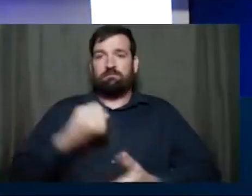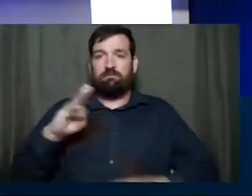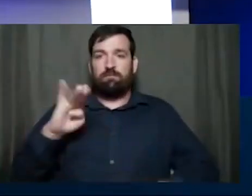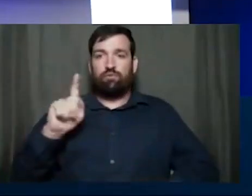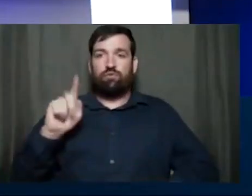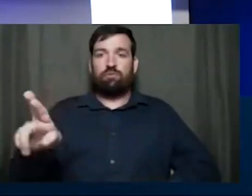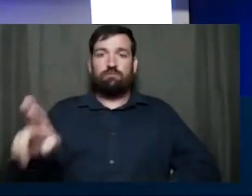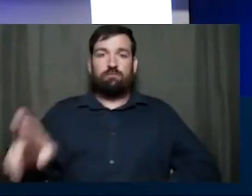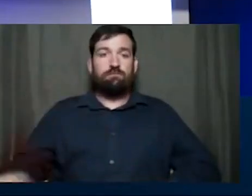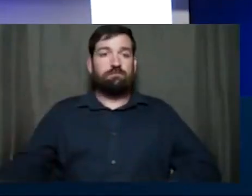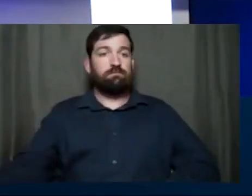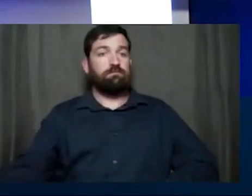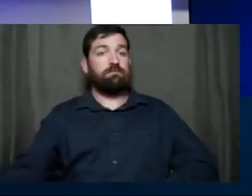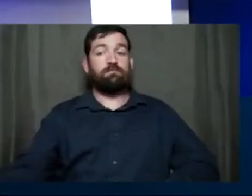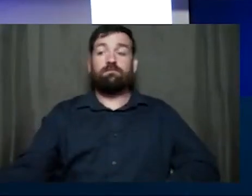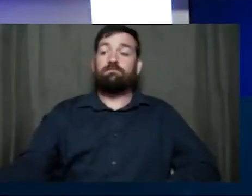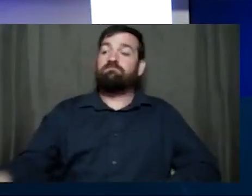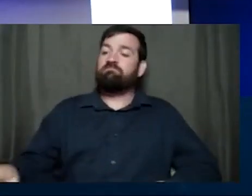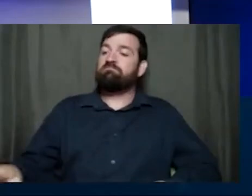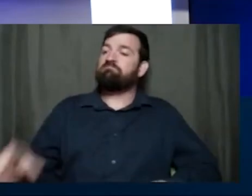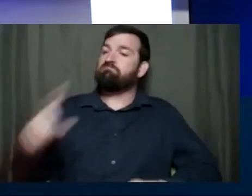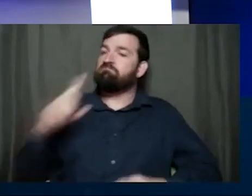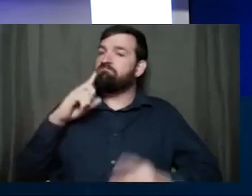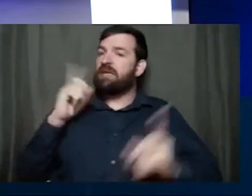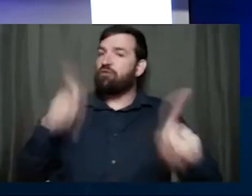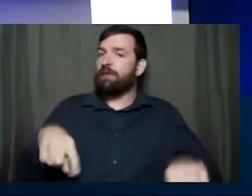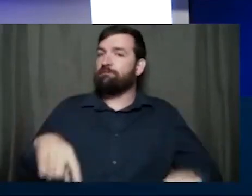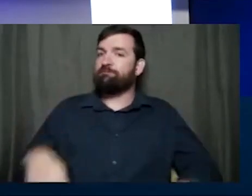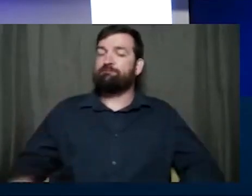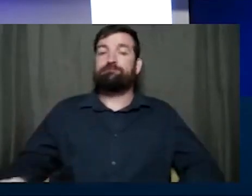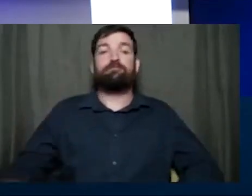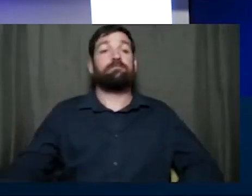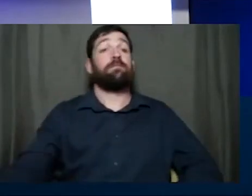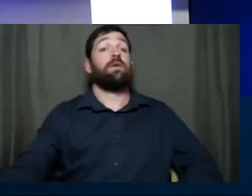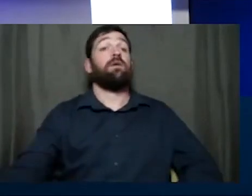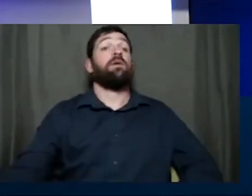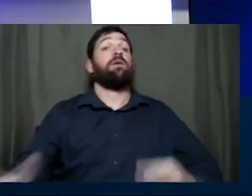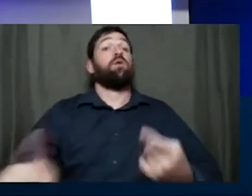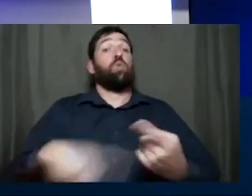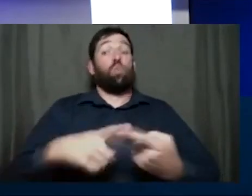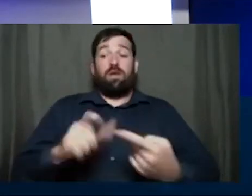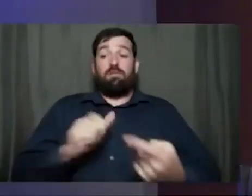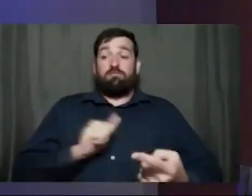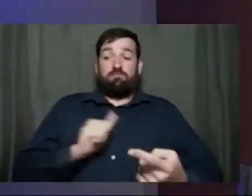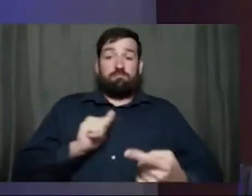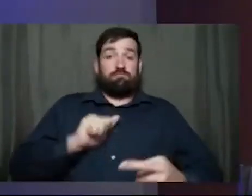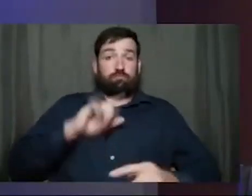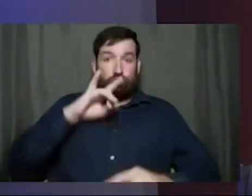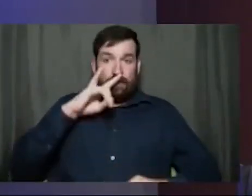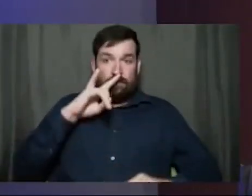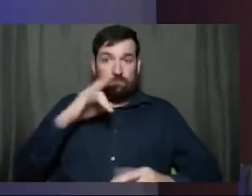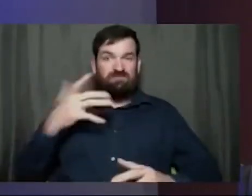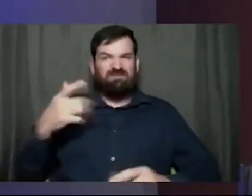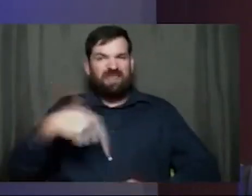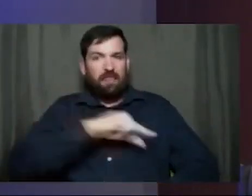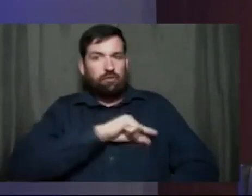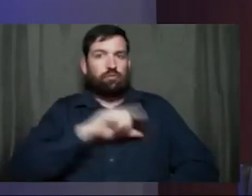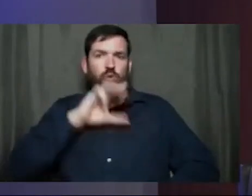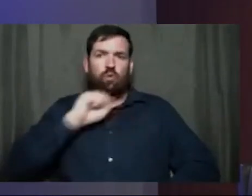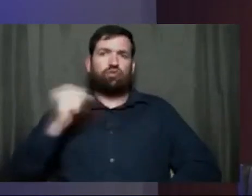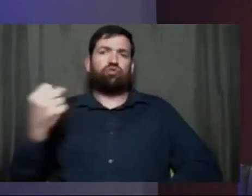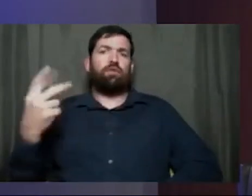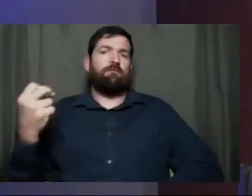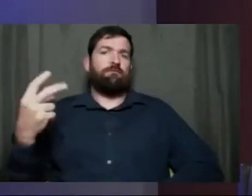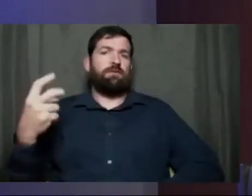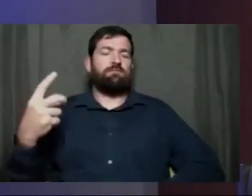thoughts? I agree. I really think that, when my child is eligible, he's 12 and he's about 6 months out from his most recent